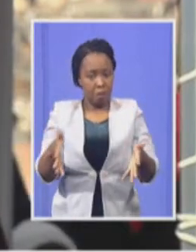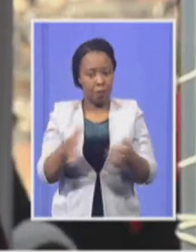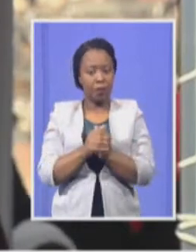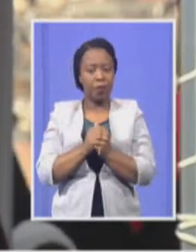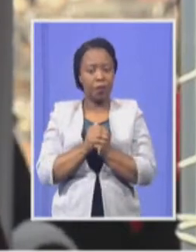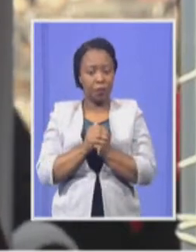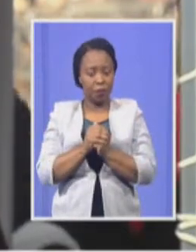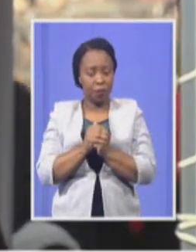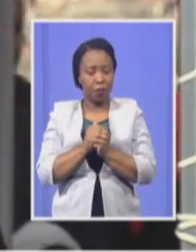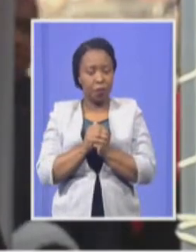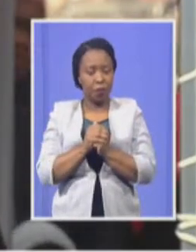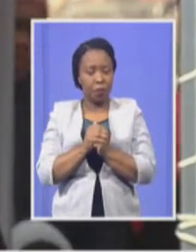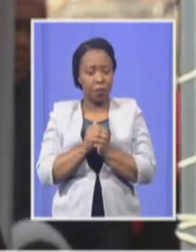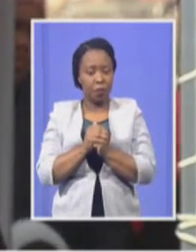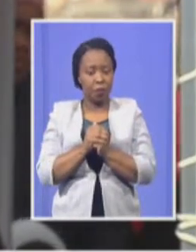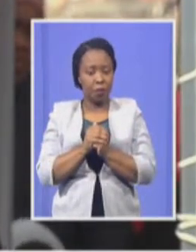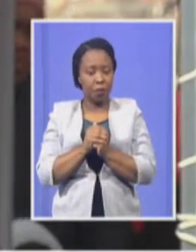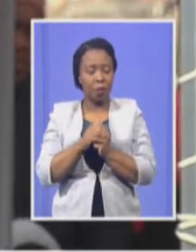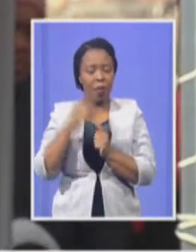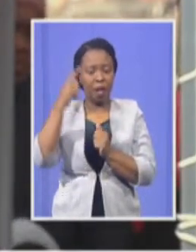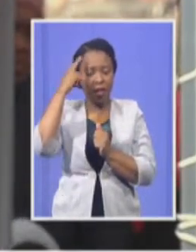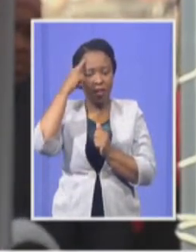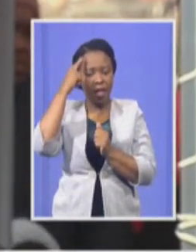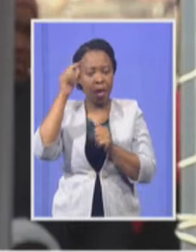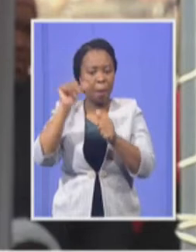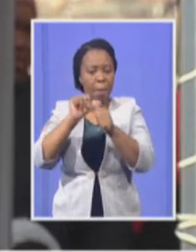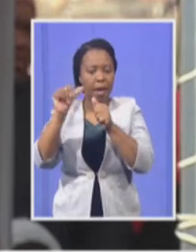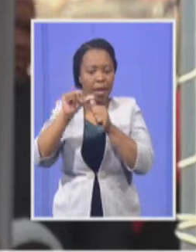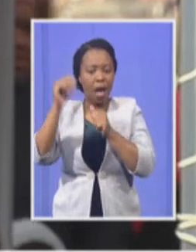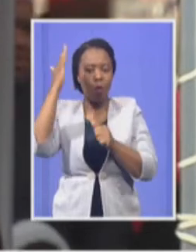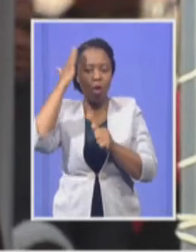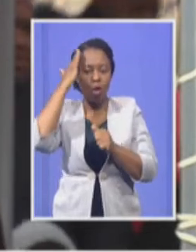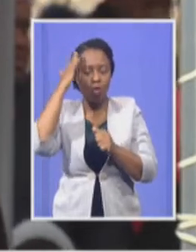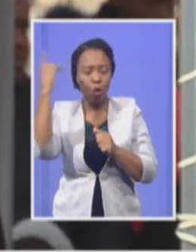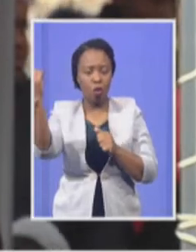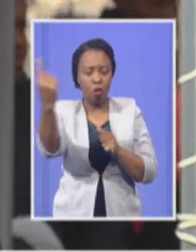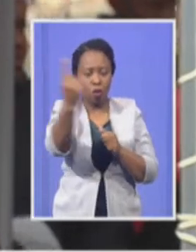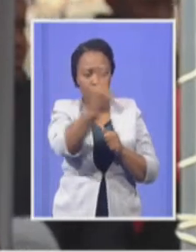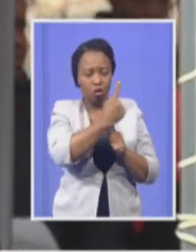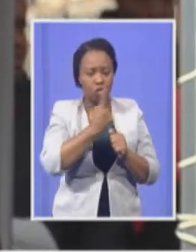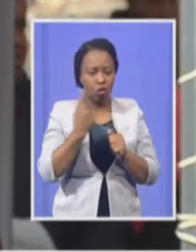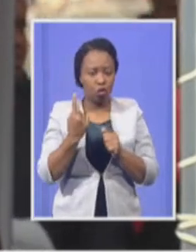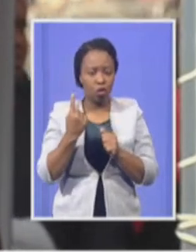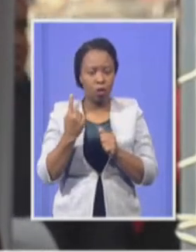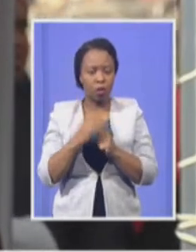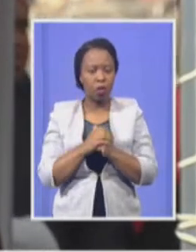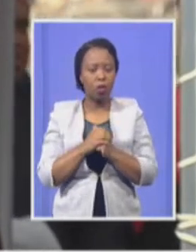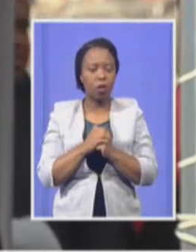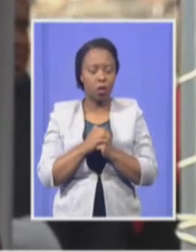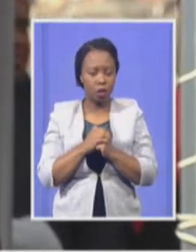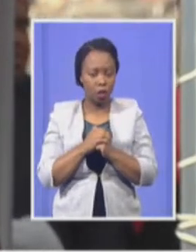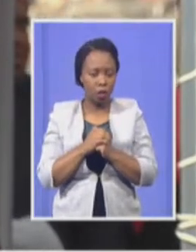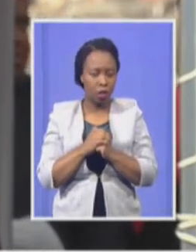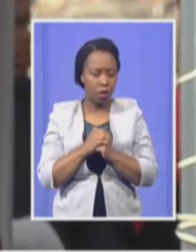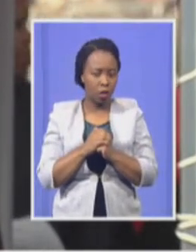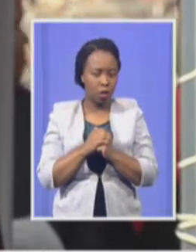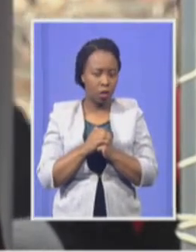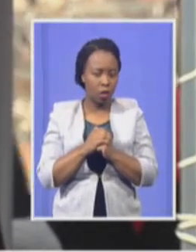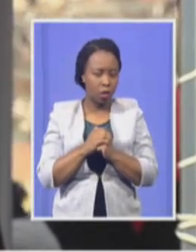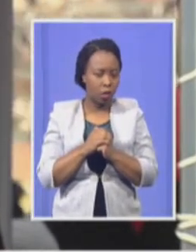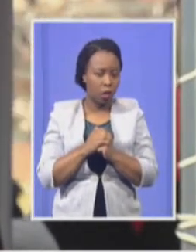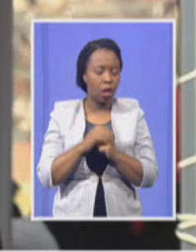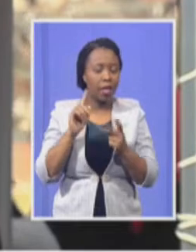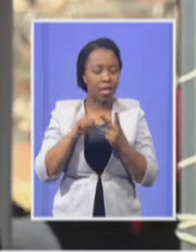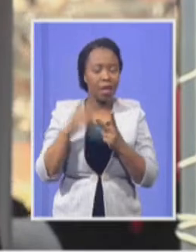ngcono kakhulu mawaseza addressa zonke ngoba bahlale bezazi babe ama bezazi beshili sesigqoko esiya sathi no president